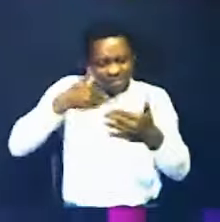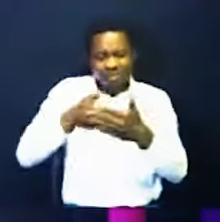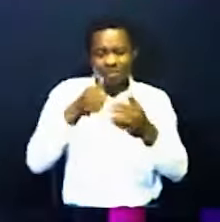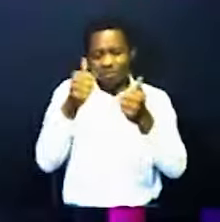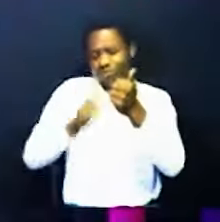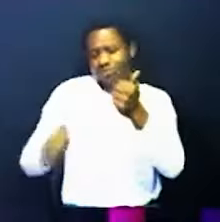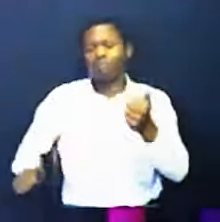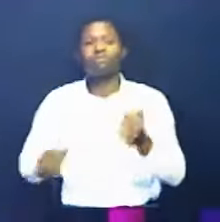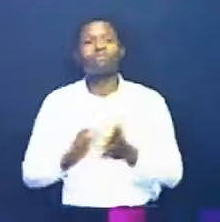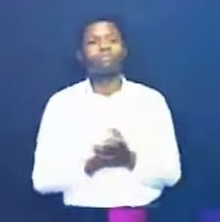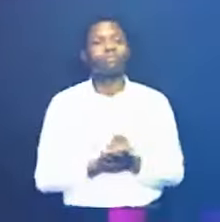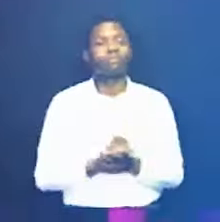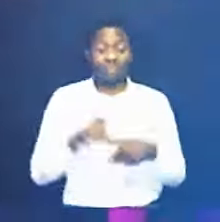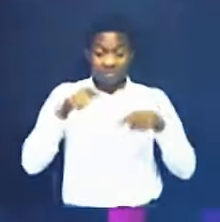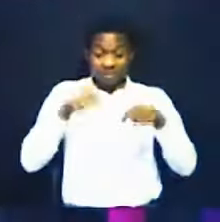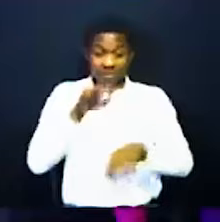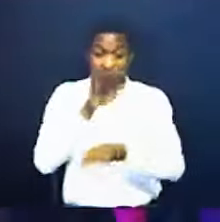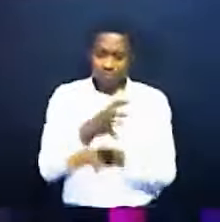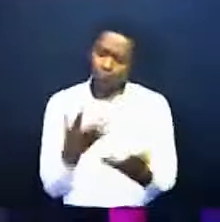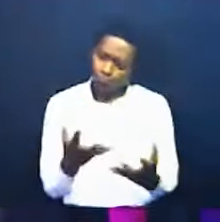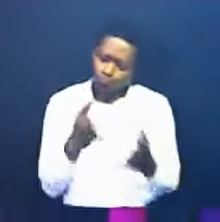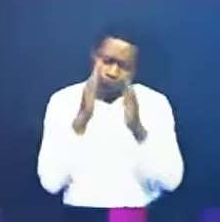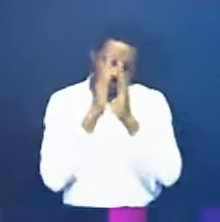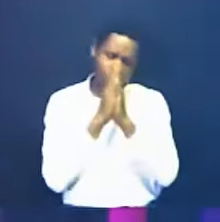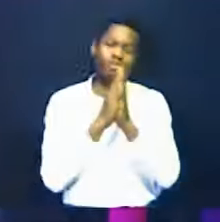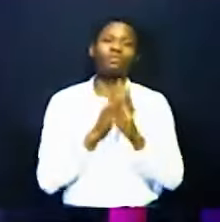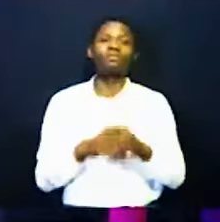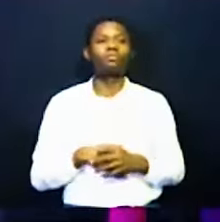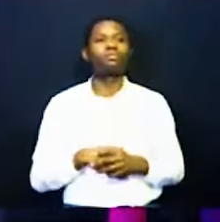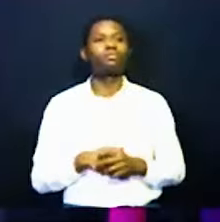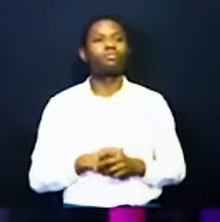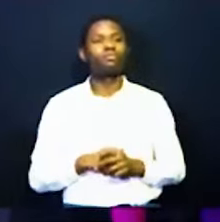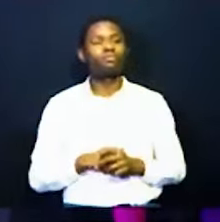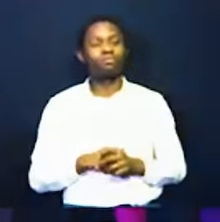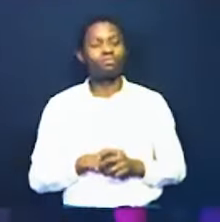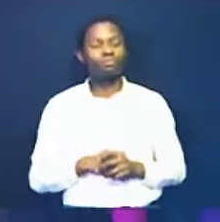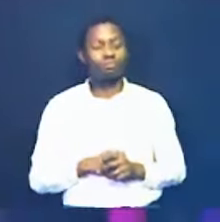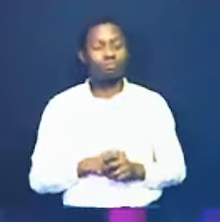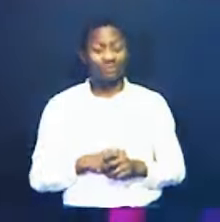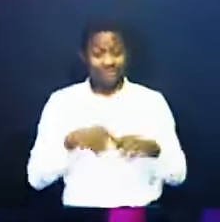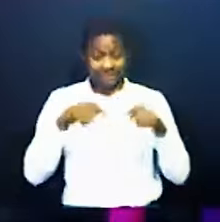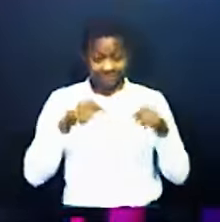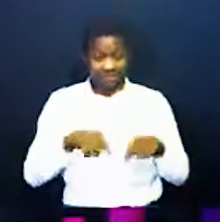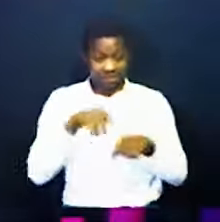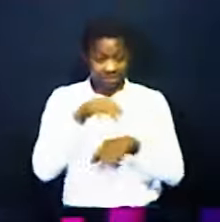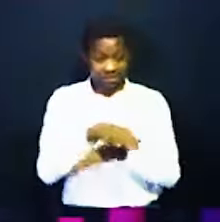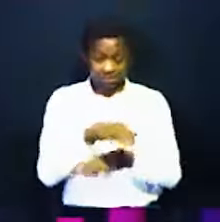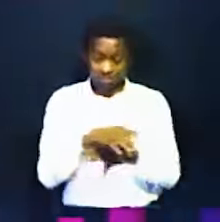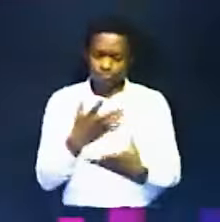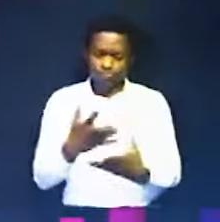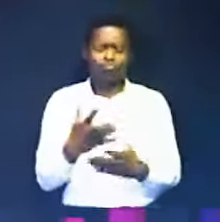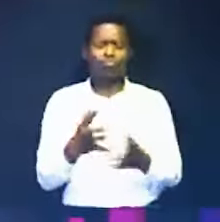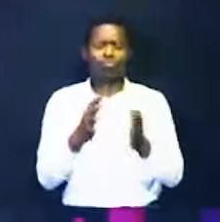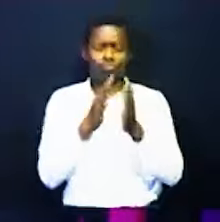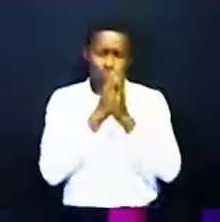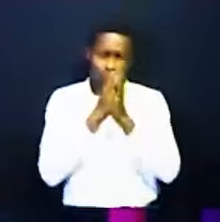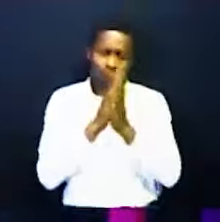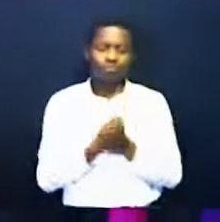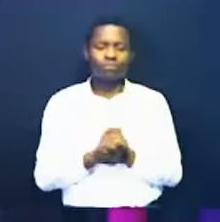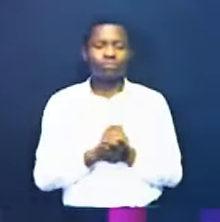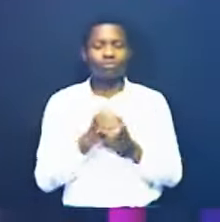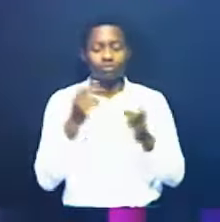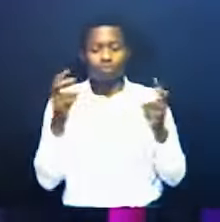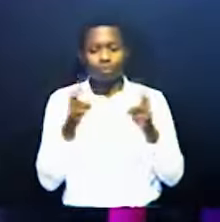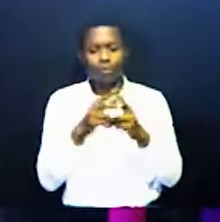this evening, I want us to pray. And for that matter, I want to echo John